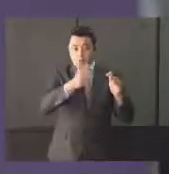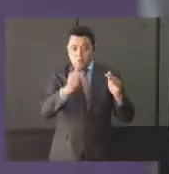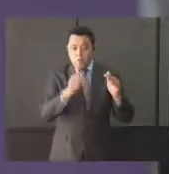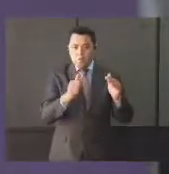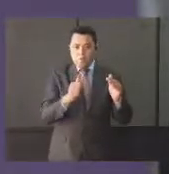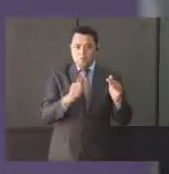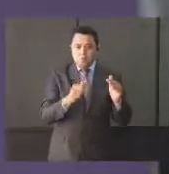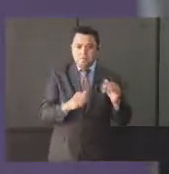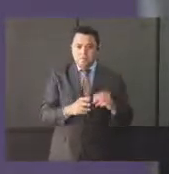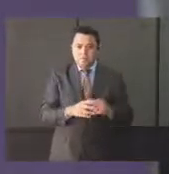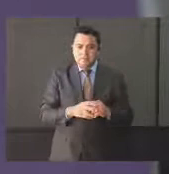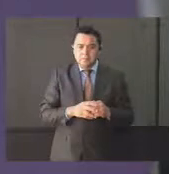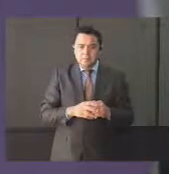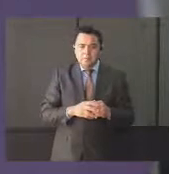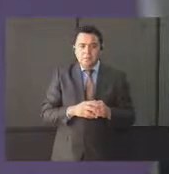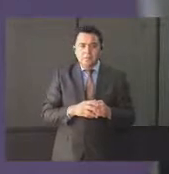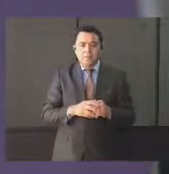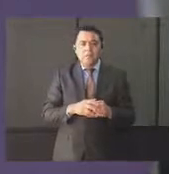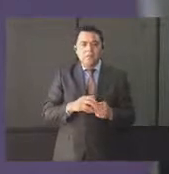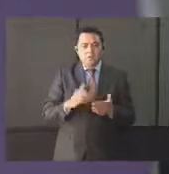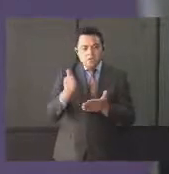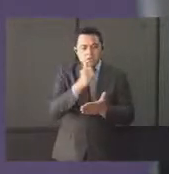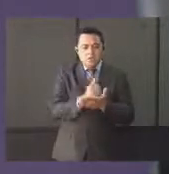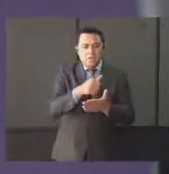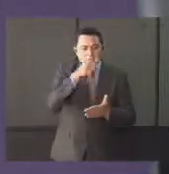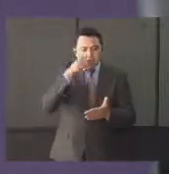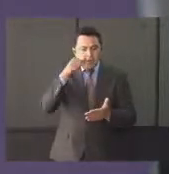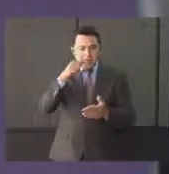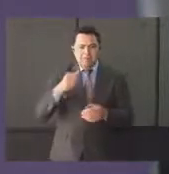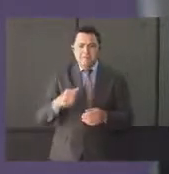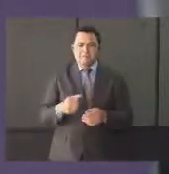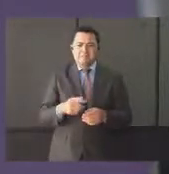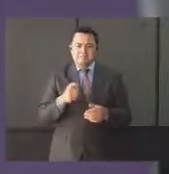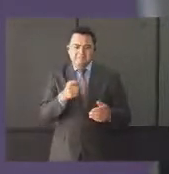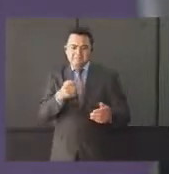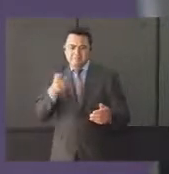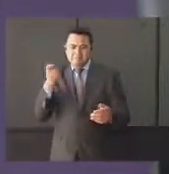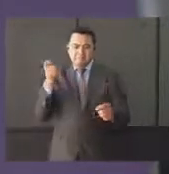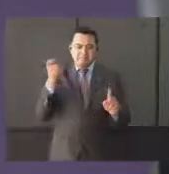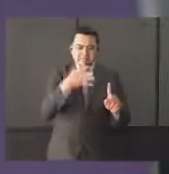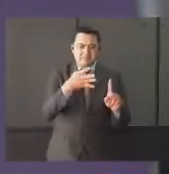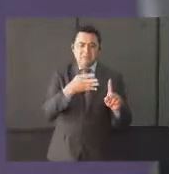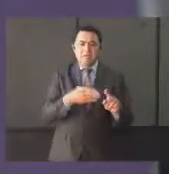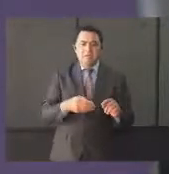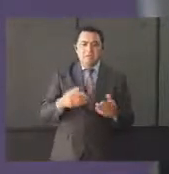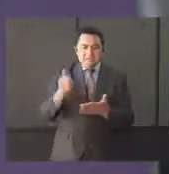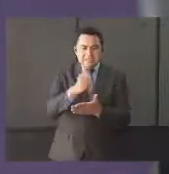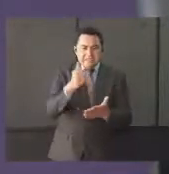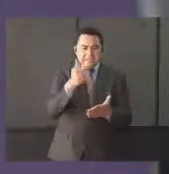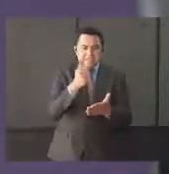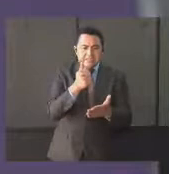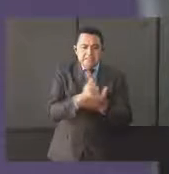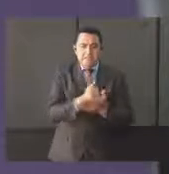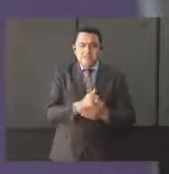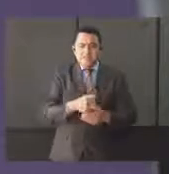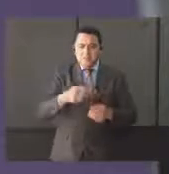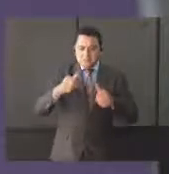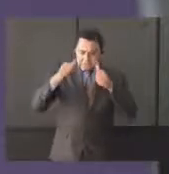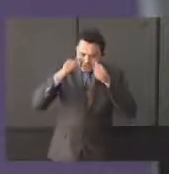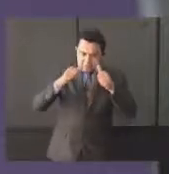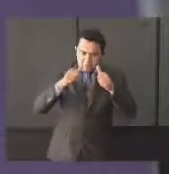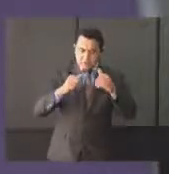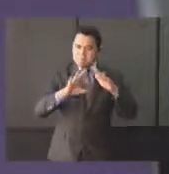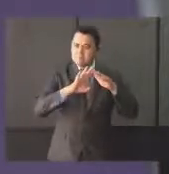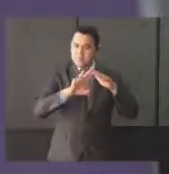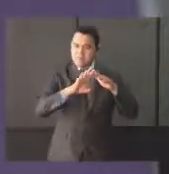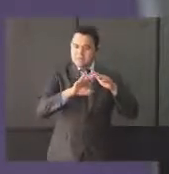Tijuana and another one in Ciudad Juárez. They are called Centros de Integración al